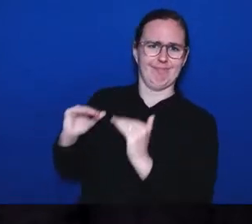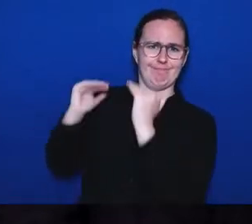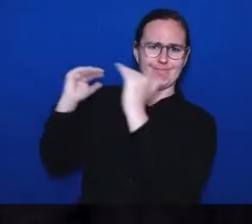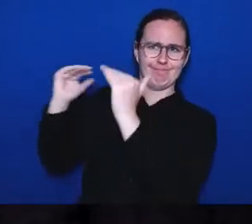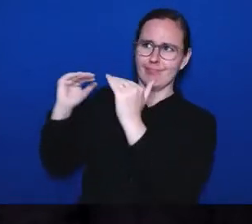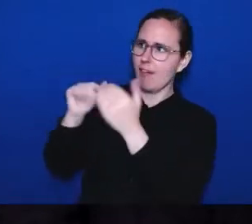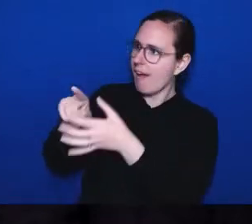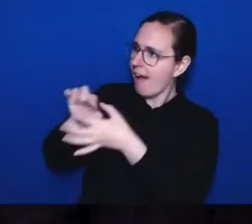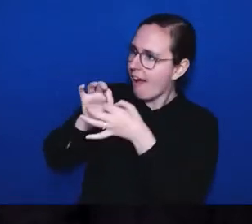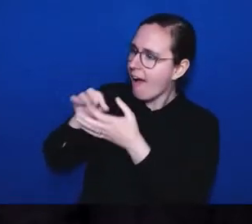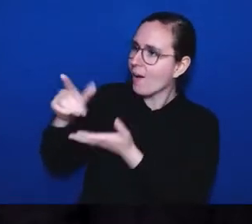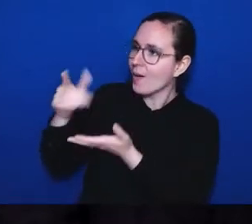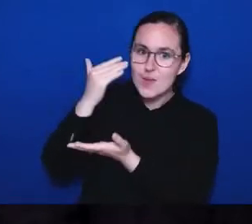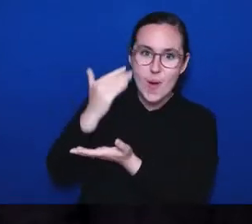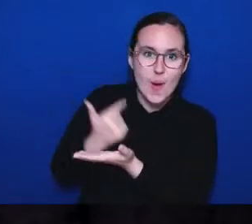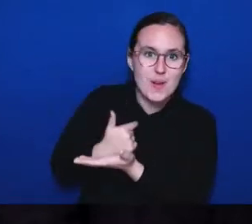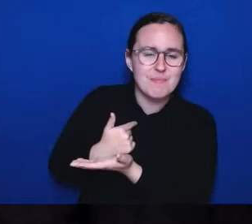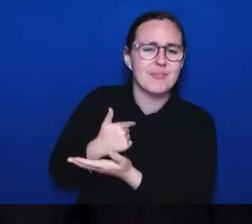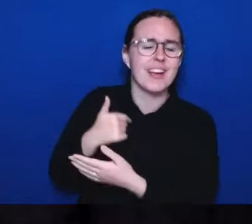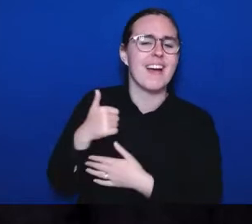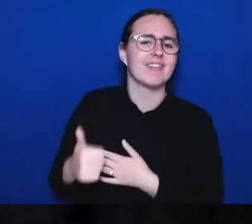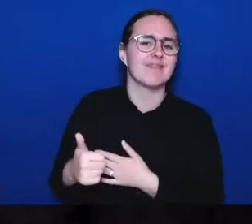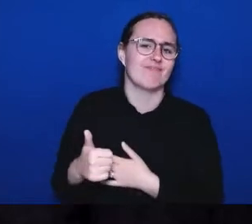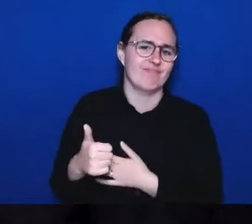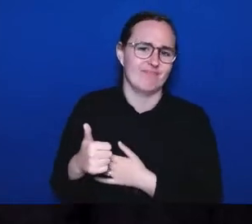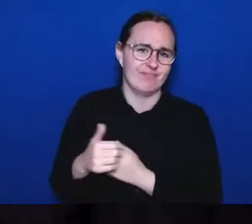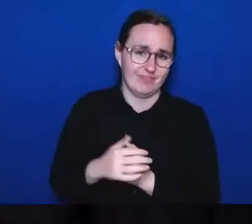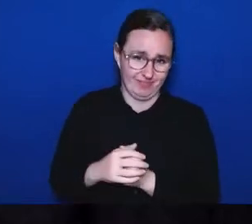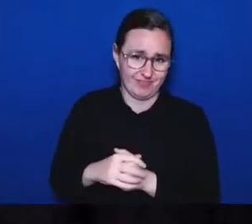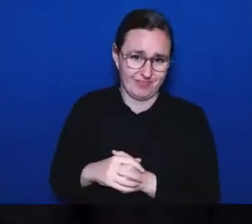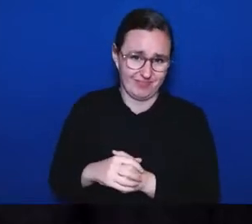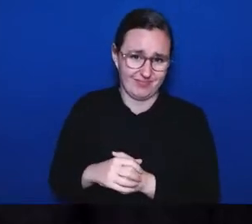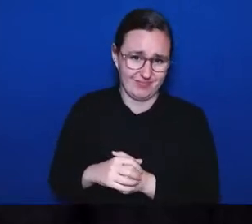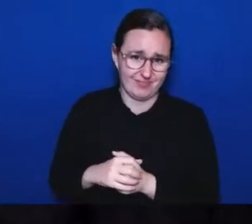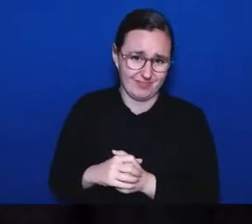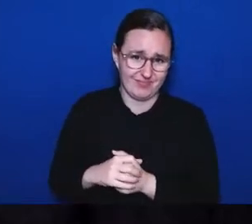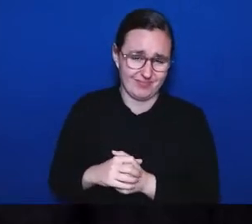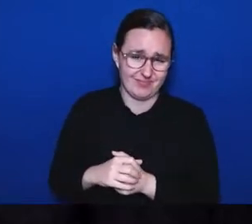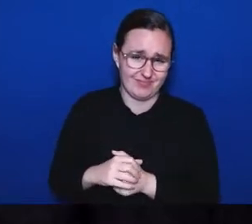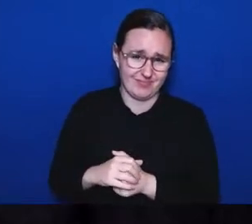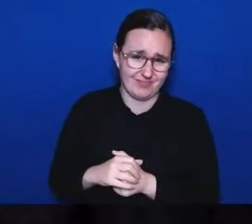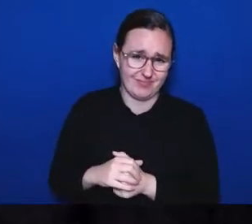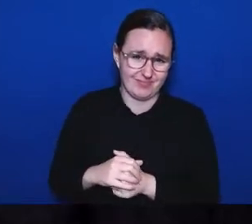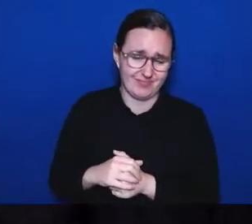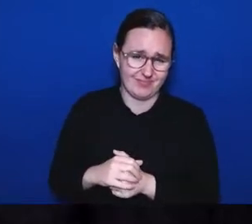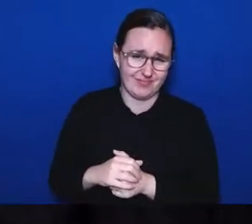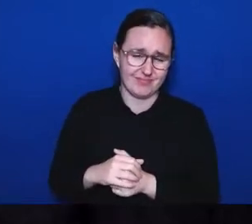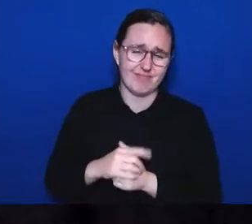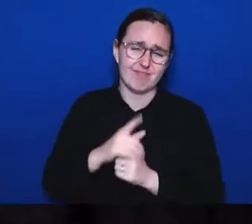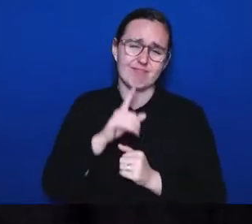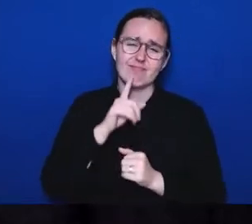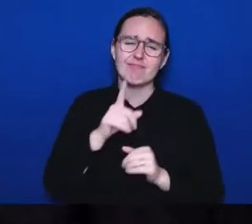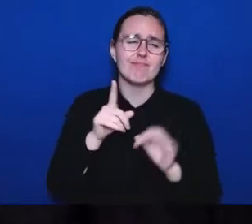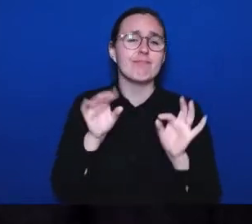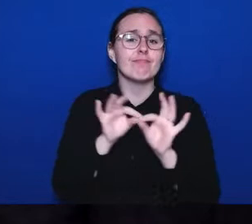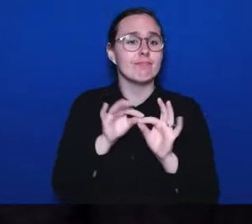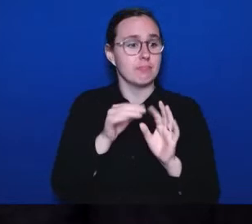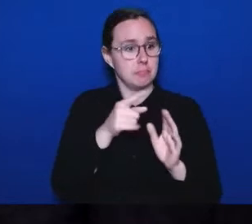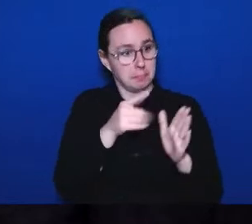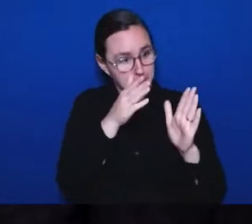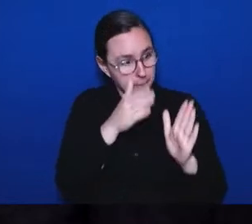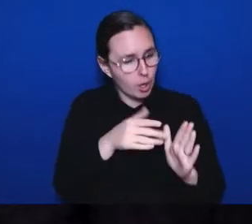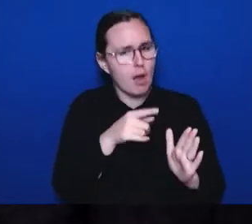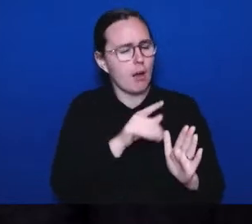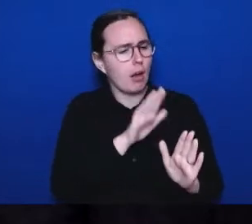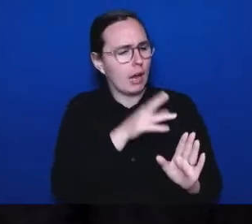Also to prevent things from happening, from knowing their genetics and knowing their history and anchoring whatever virtual supports